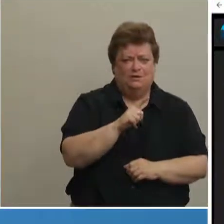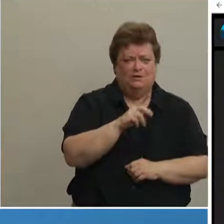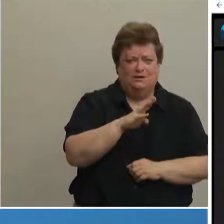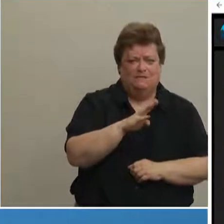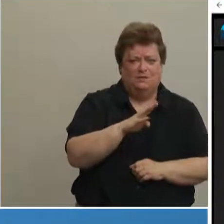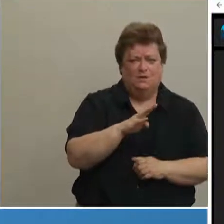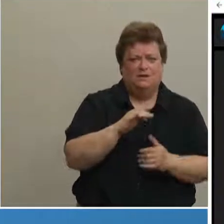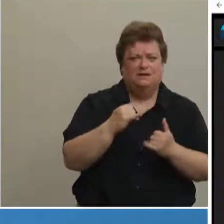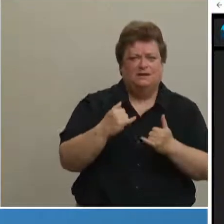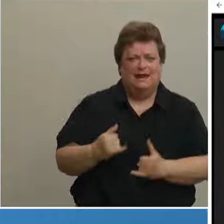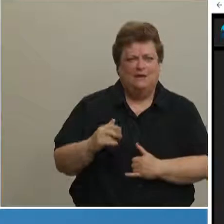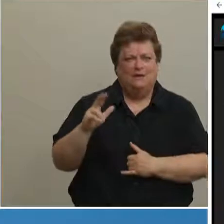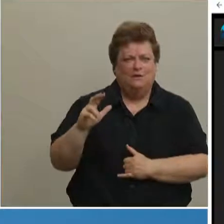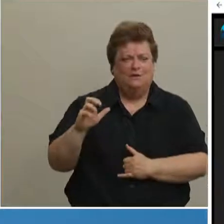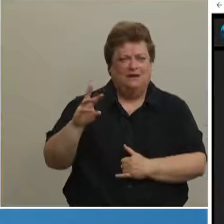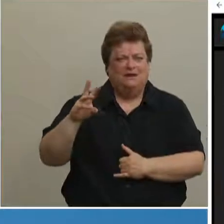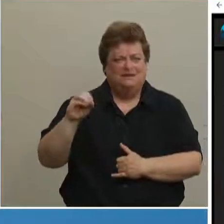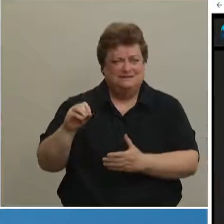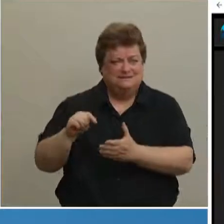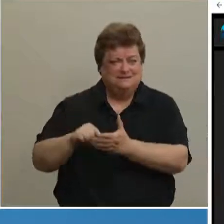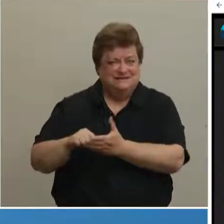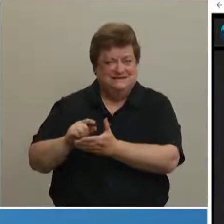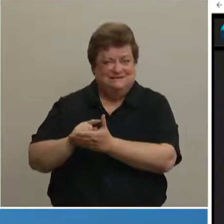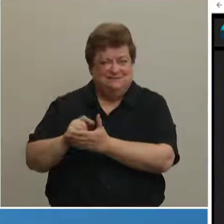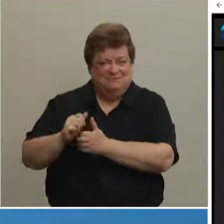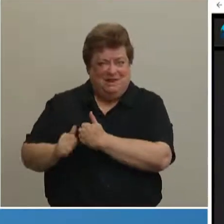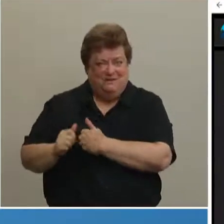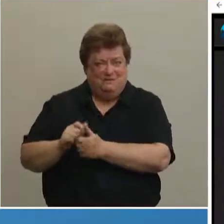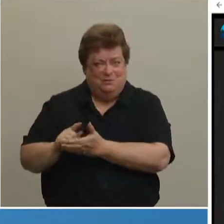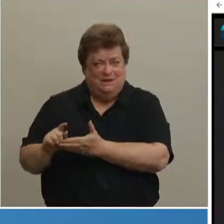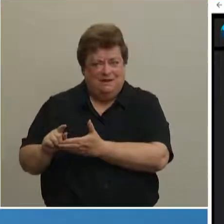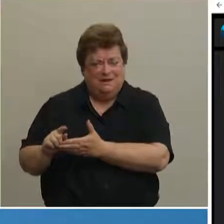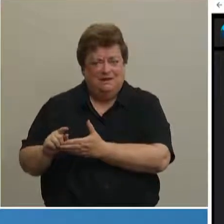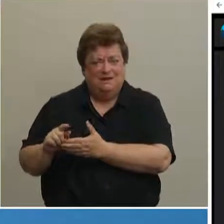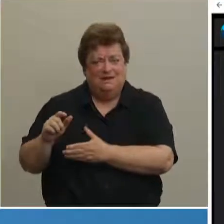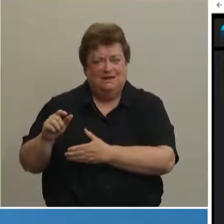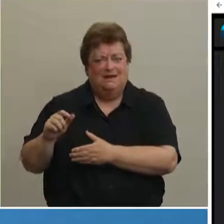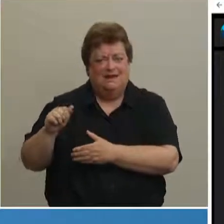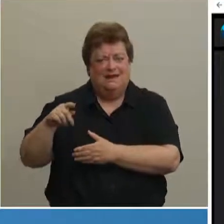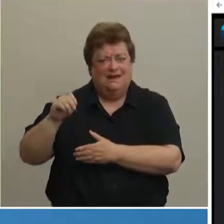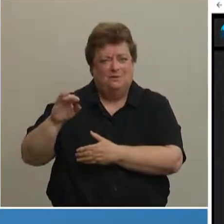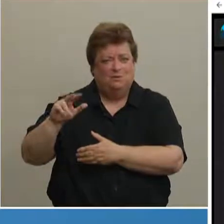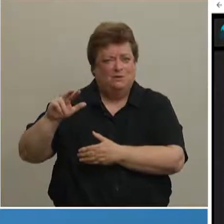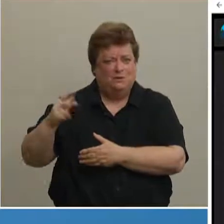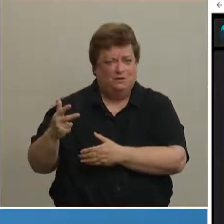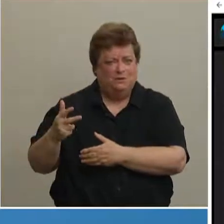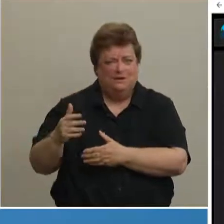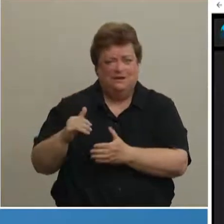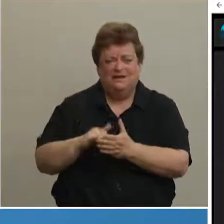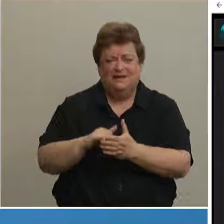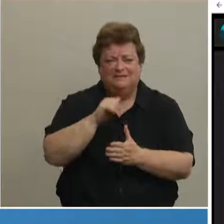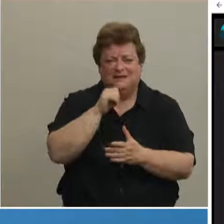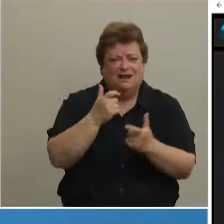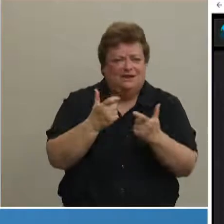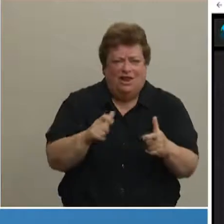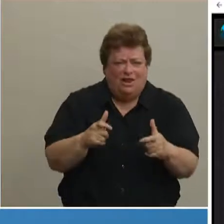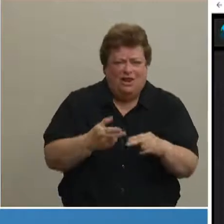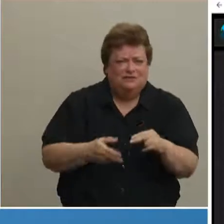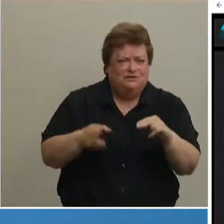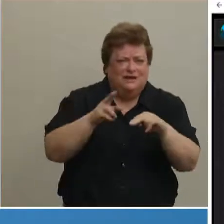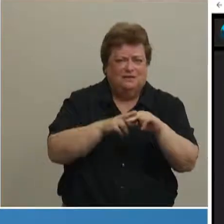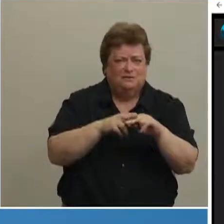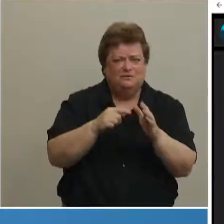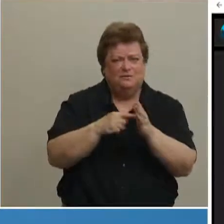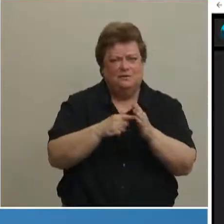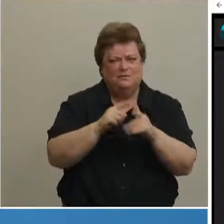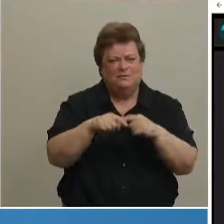to 360 this past week ending April 3rd. That is not a large increase, as it represents about